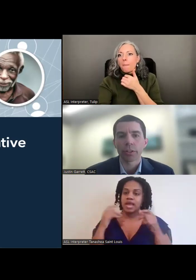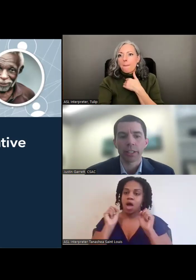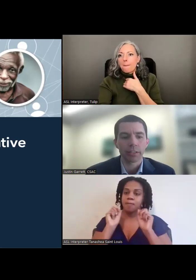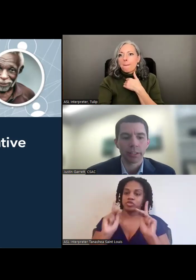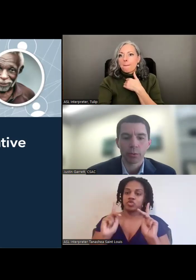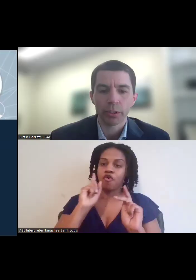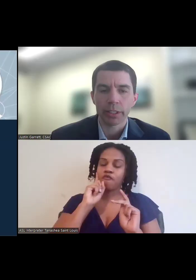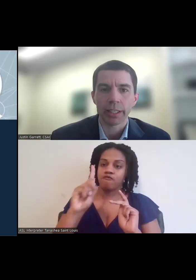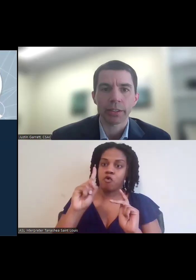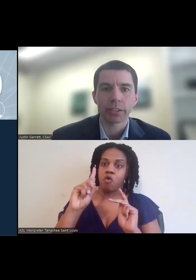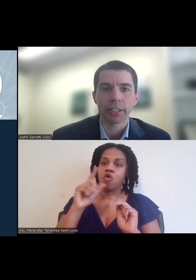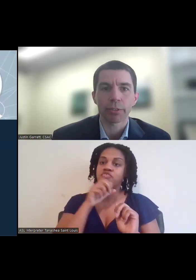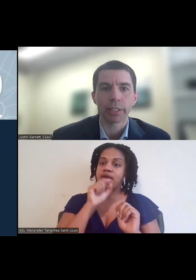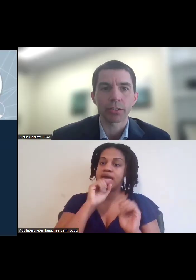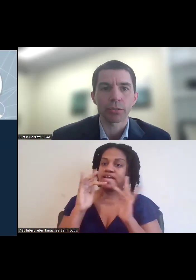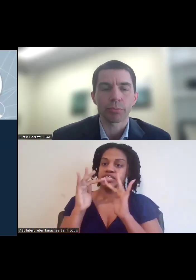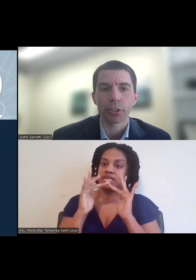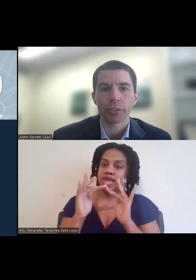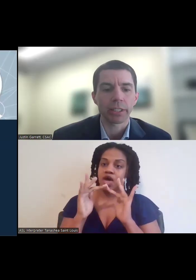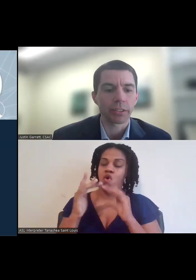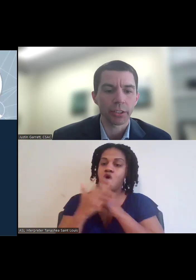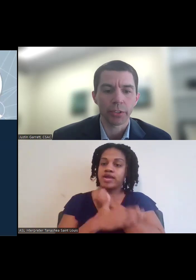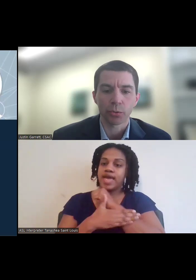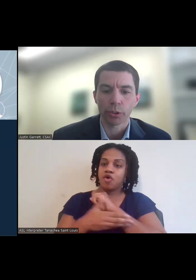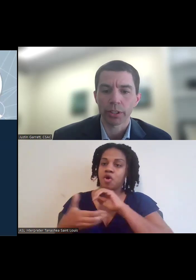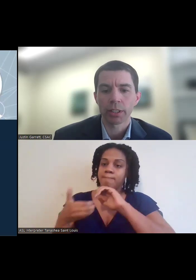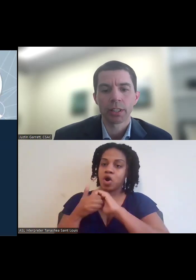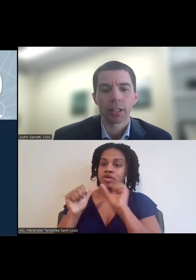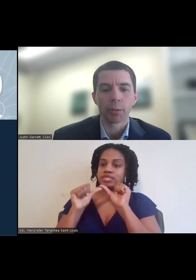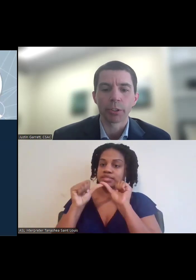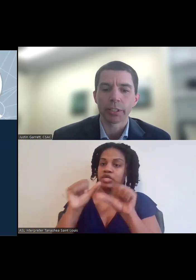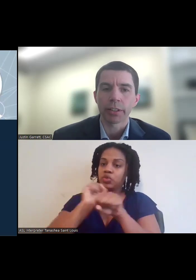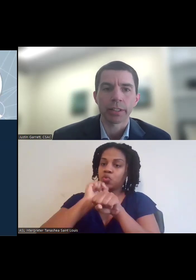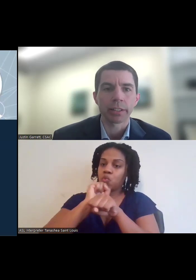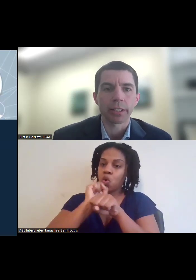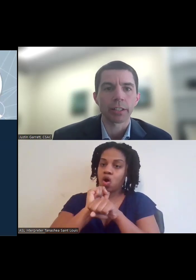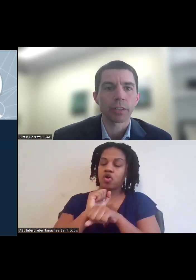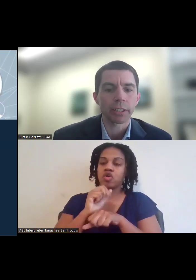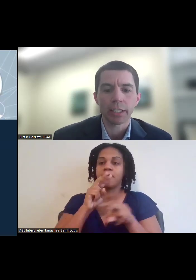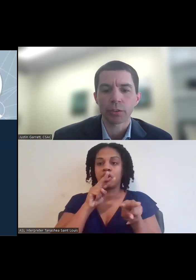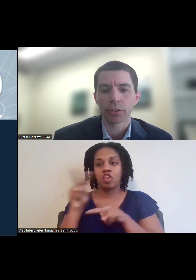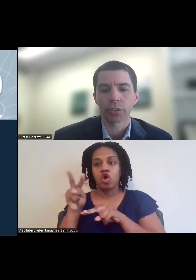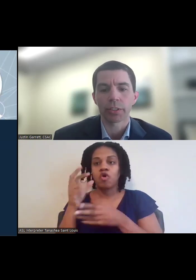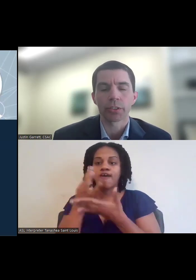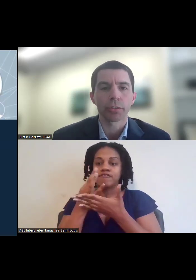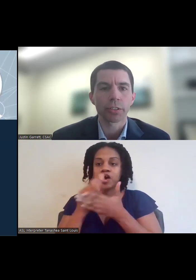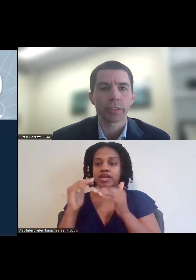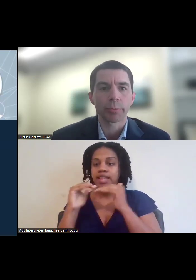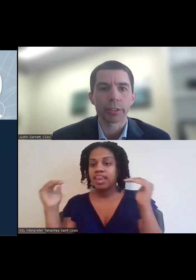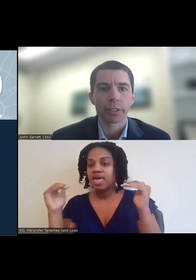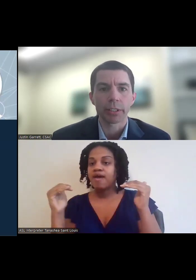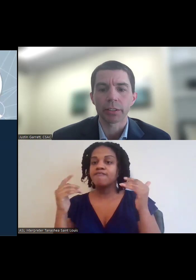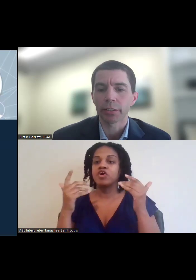for the aging network, and counties stand ready to partner and continue this work. looking at things like funding levels and